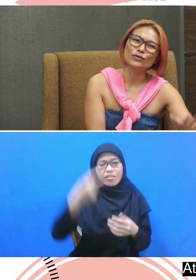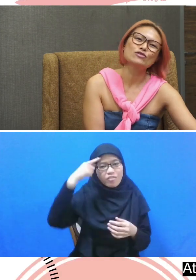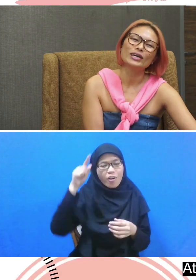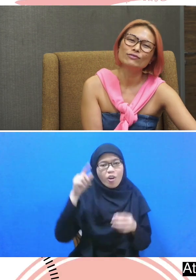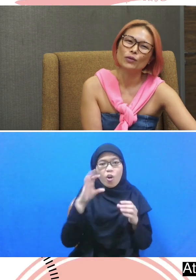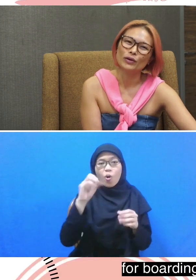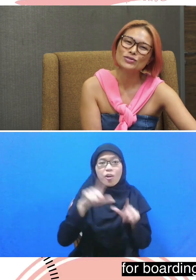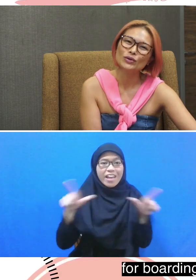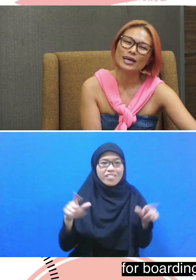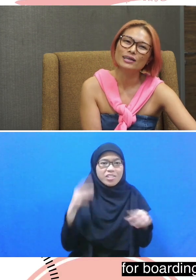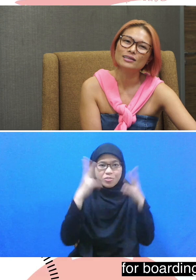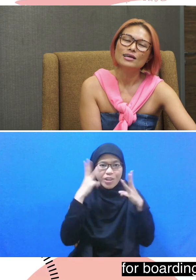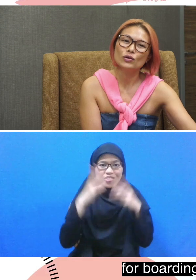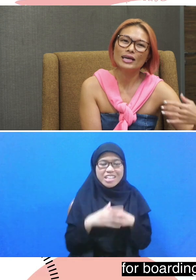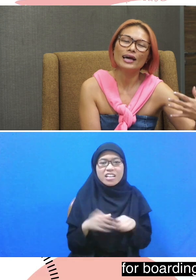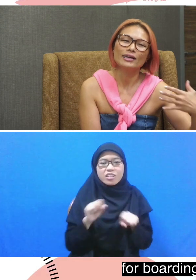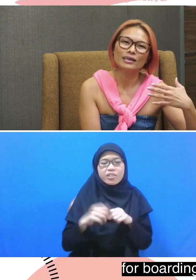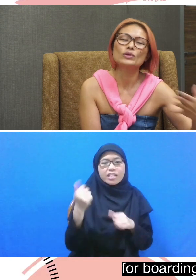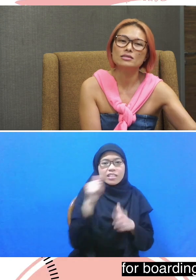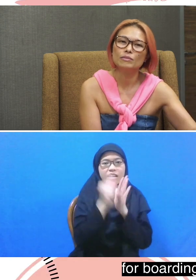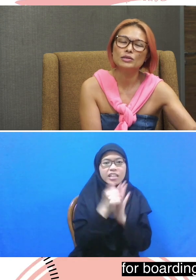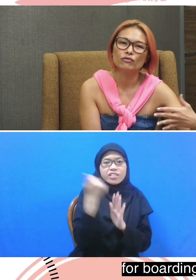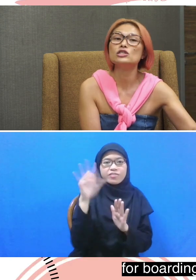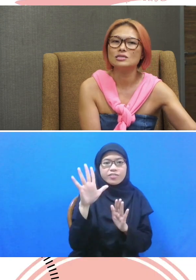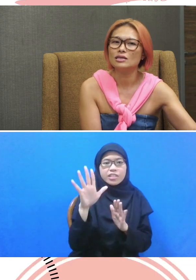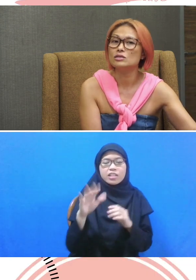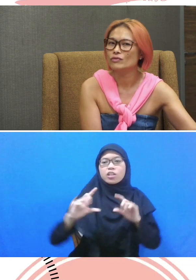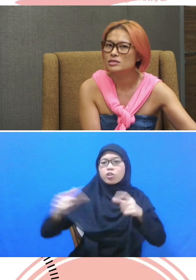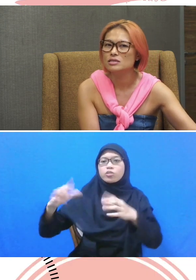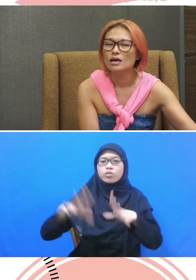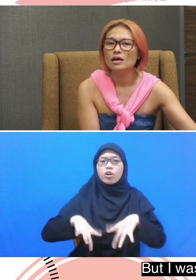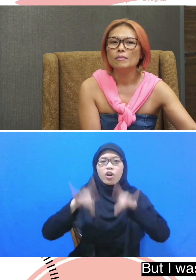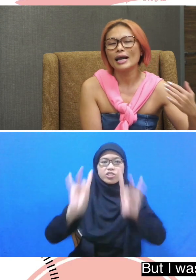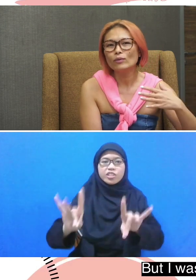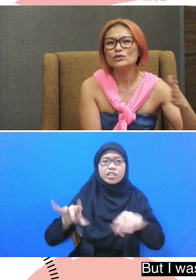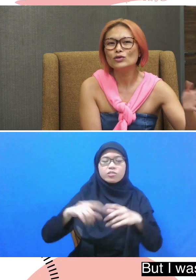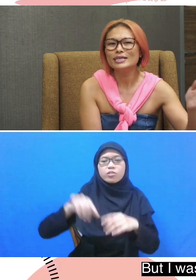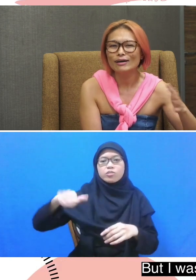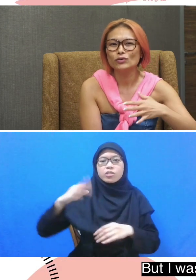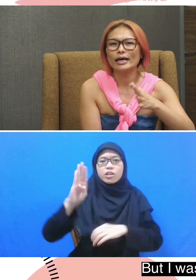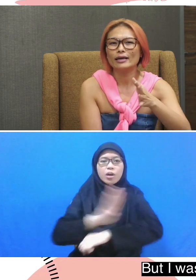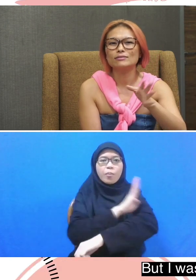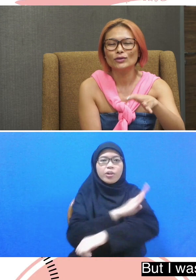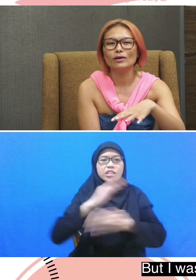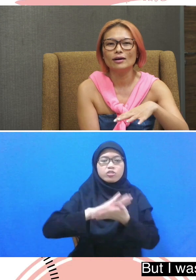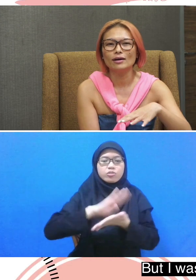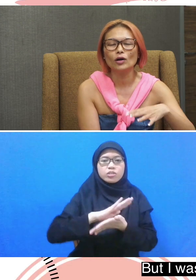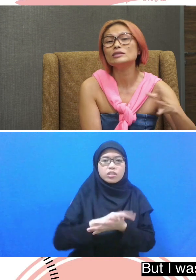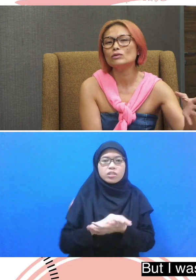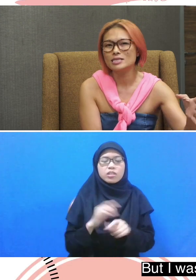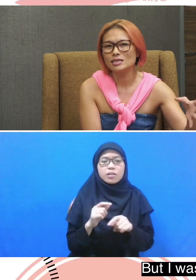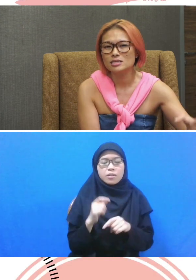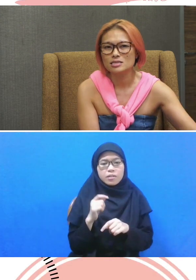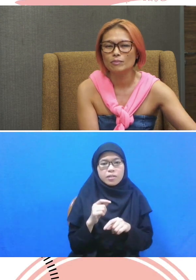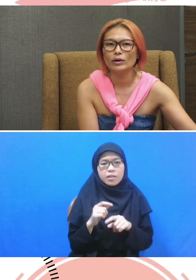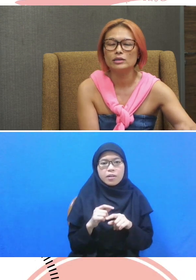packed off to Australia for boarding school. And so he was determined to finish his studies overseas. But I was good enough to, like, you know, continue